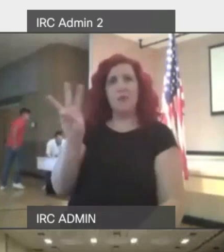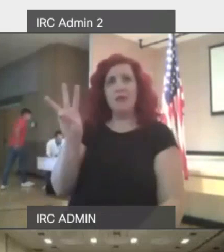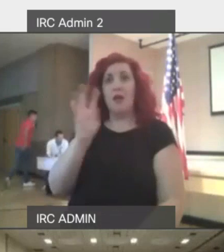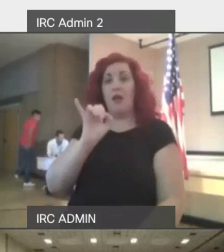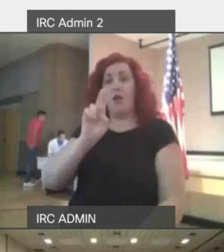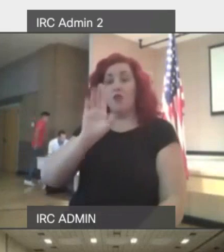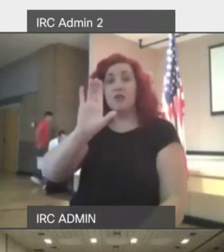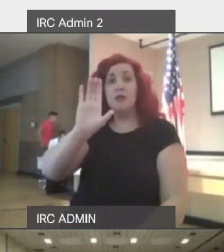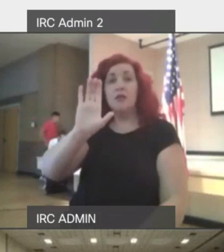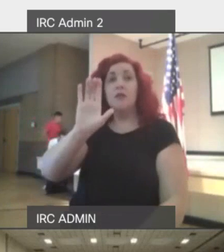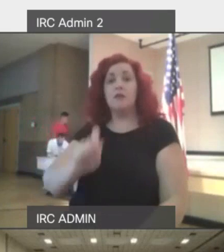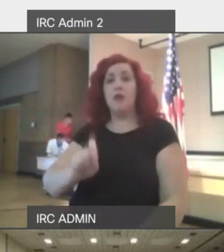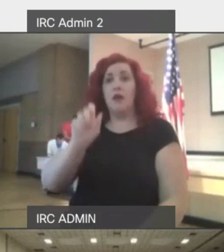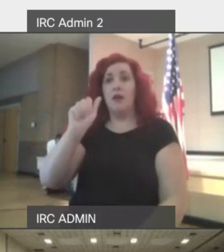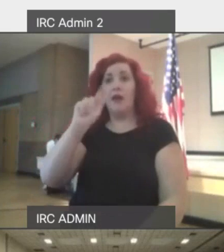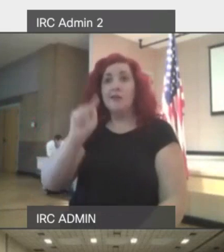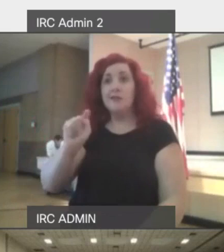website at